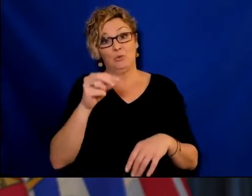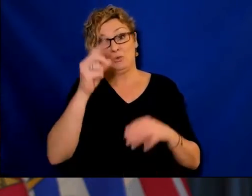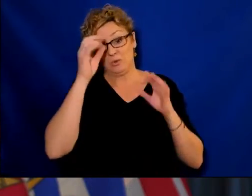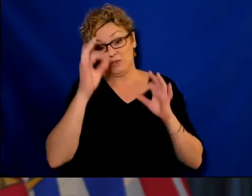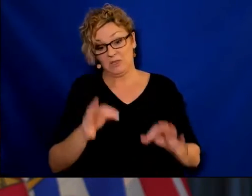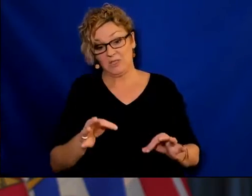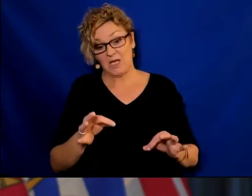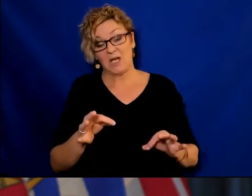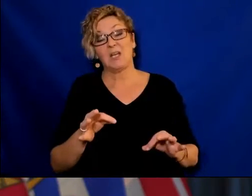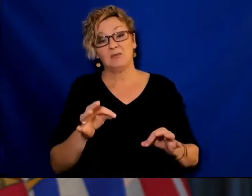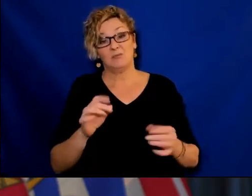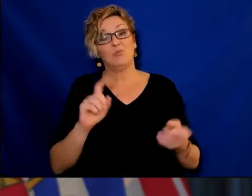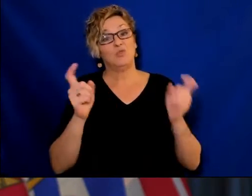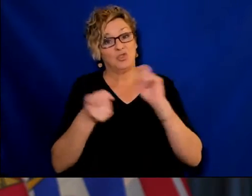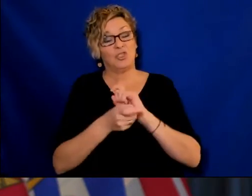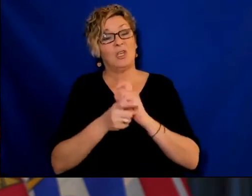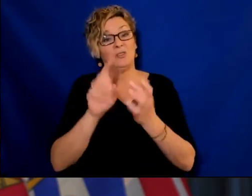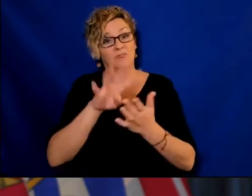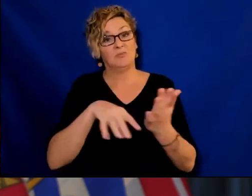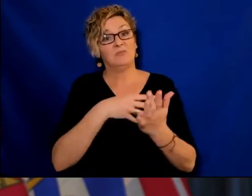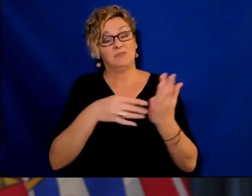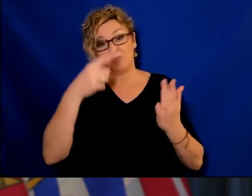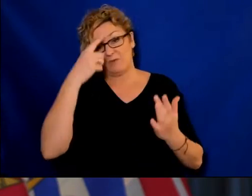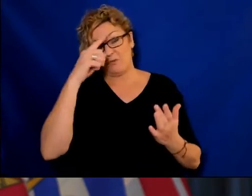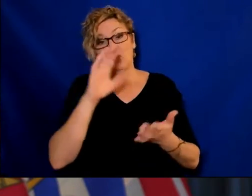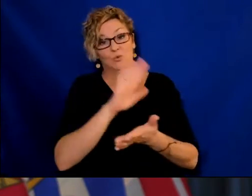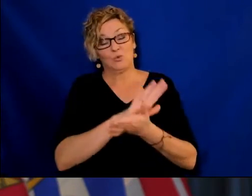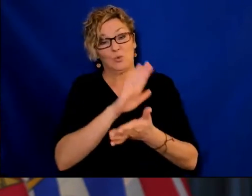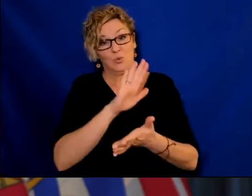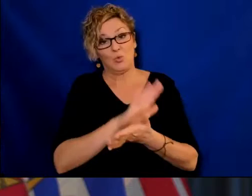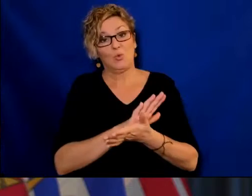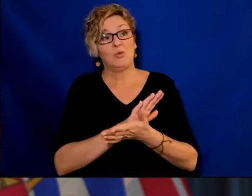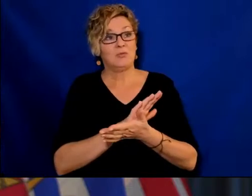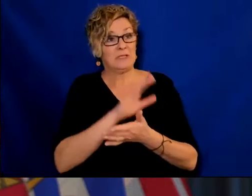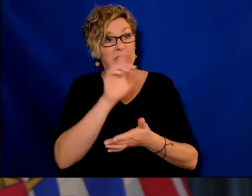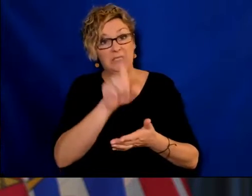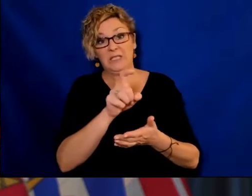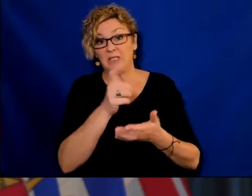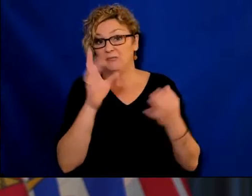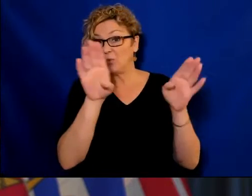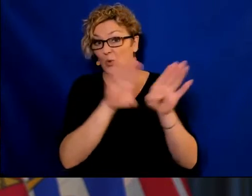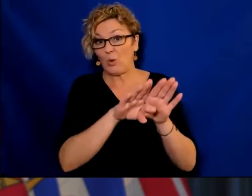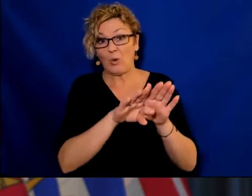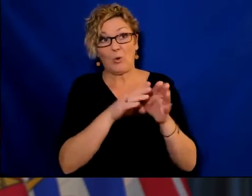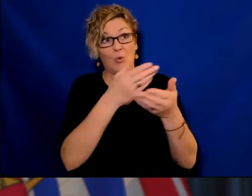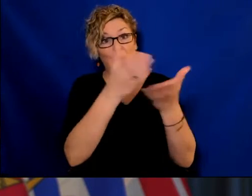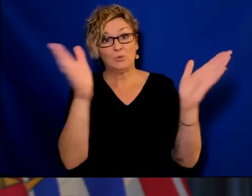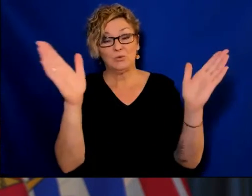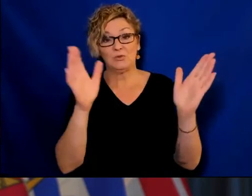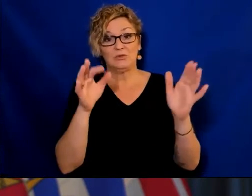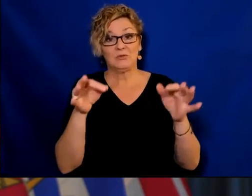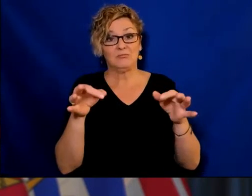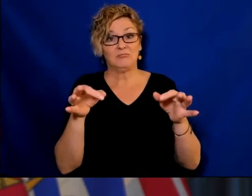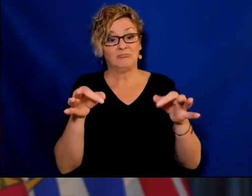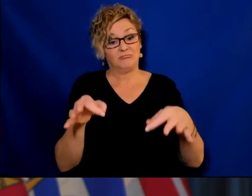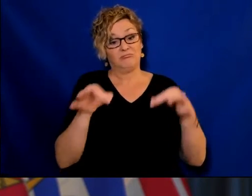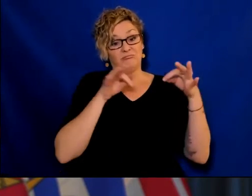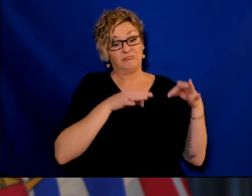of time in discussion with the different stakeholder groups. Do you have a follow-up, Richard?